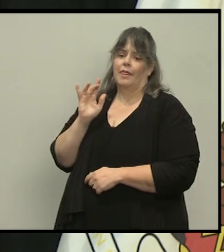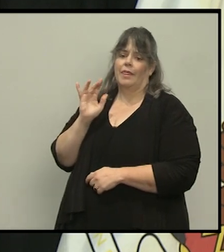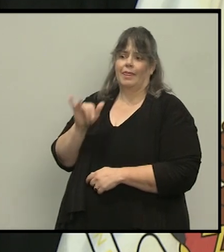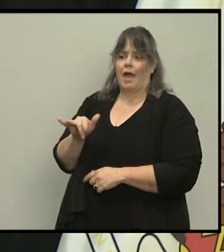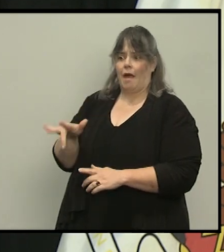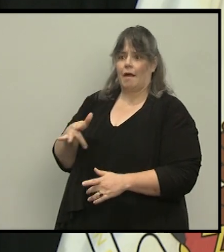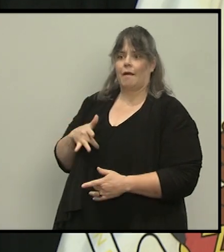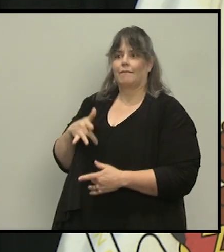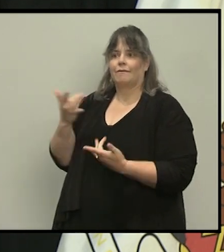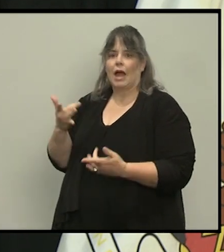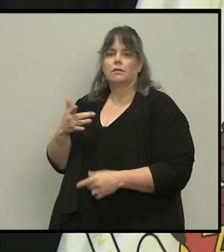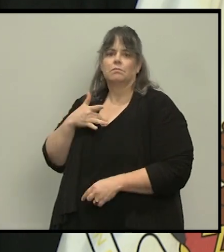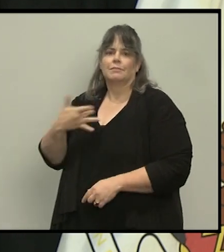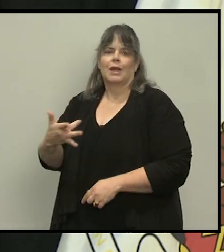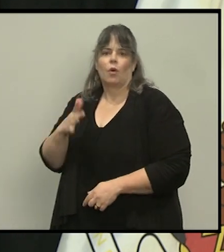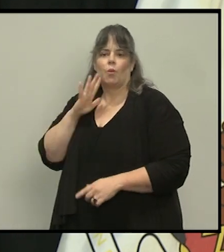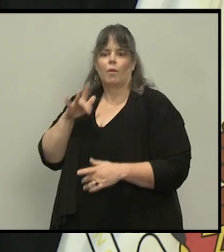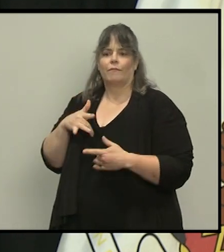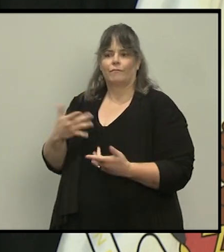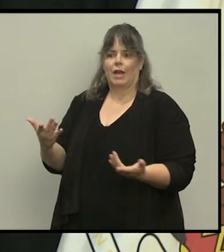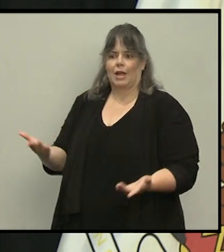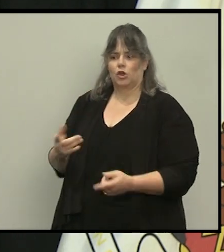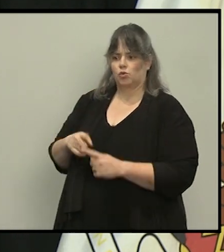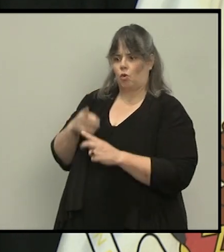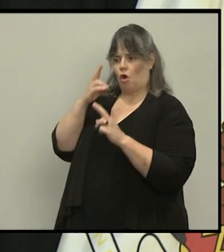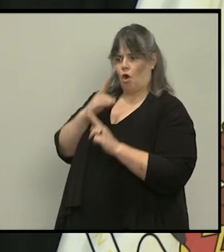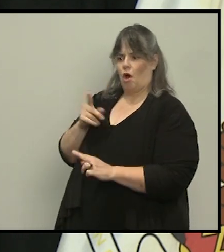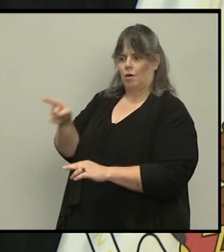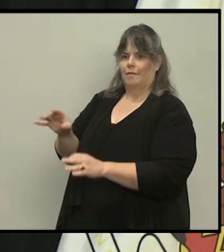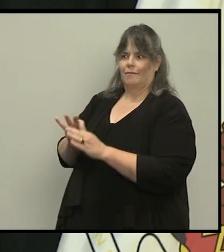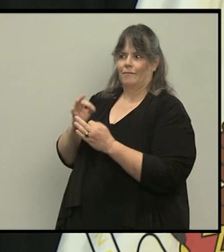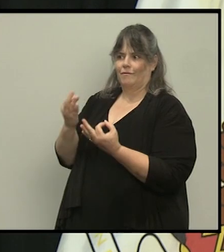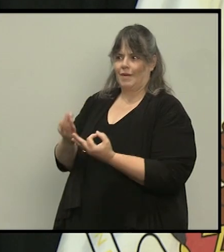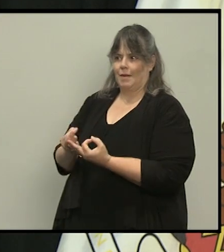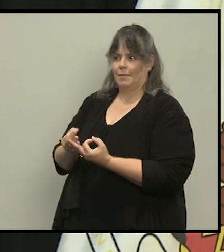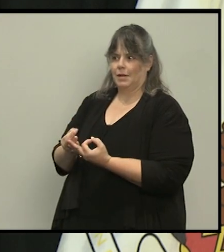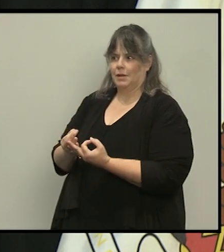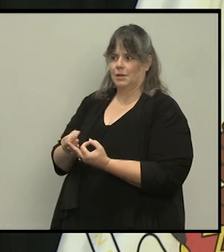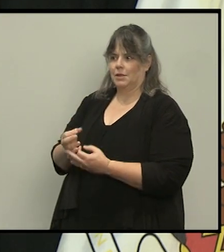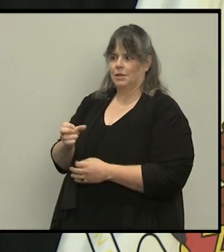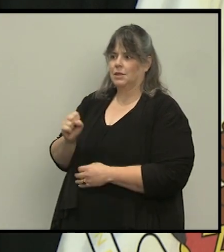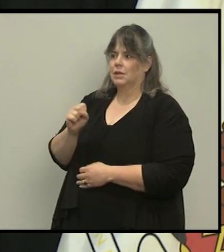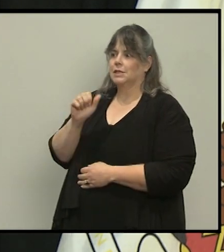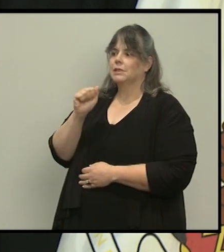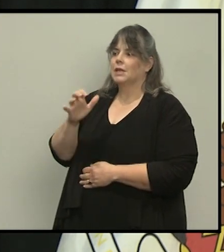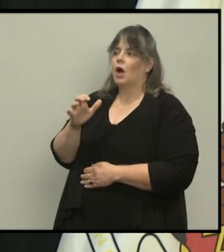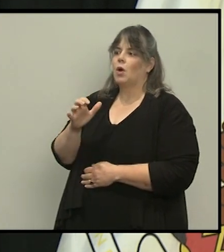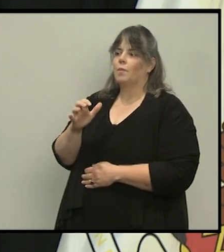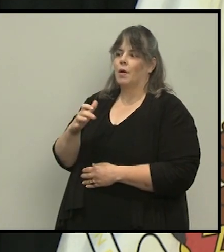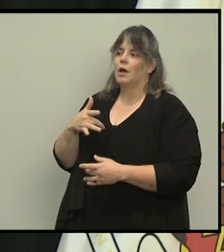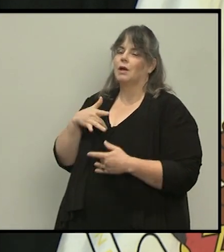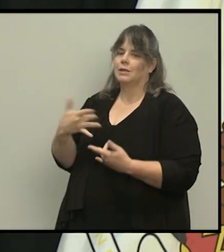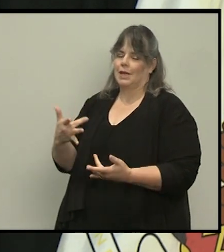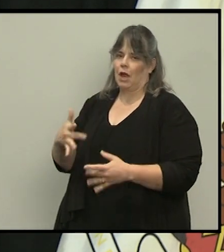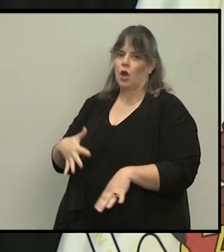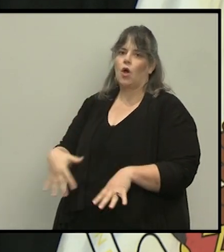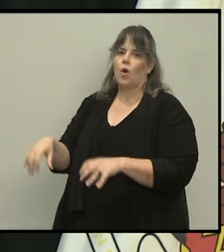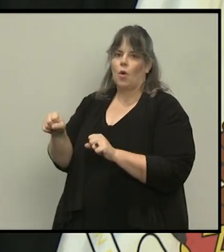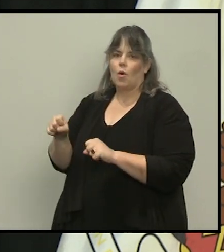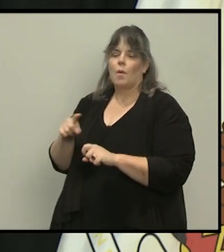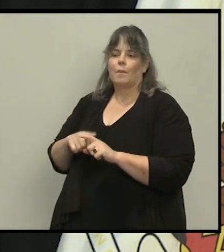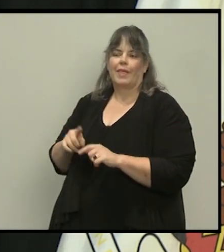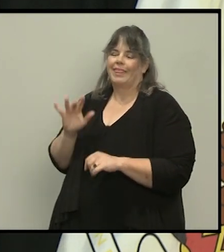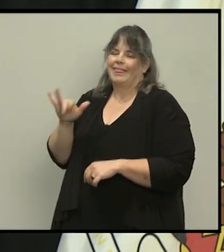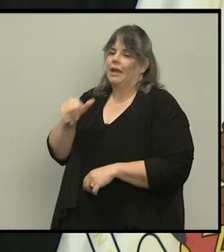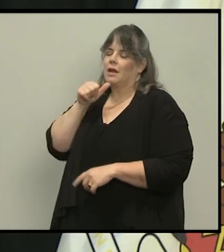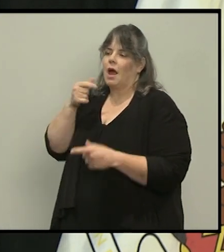event in Sacramento to honor the families of these victims of violent crimes. And this year, of course, that will not occur, so we